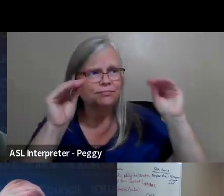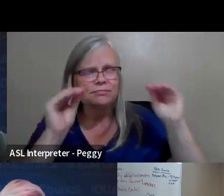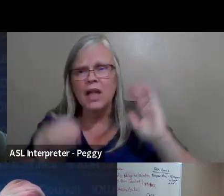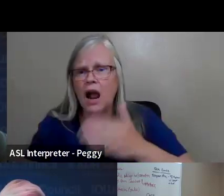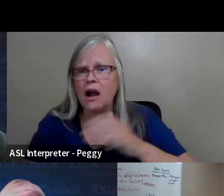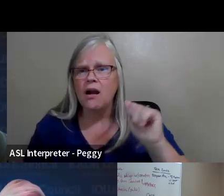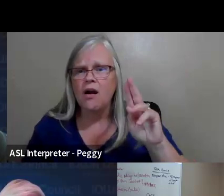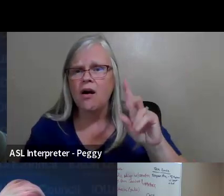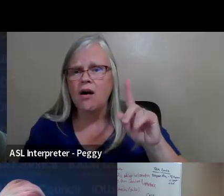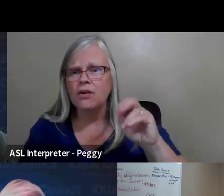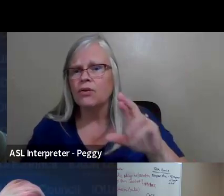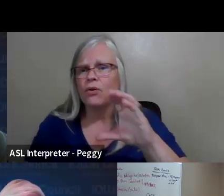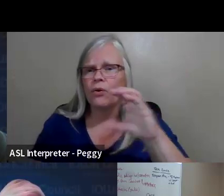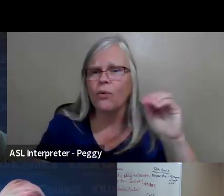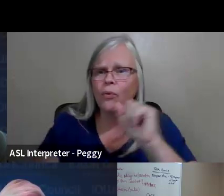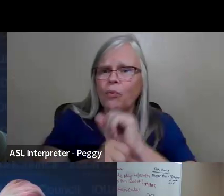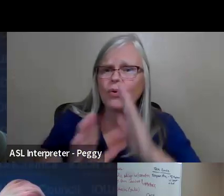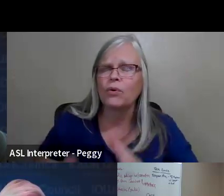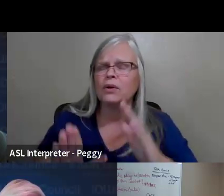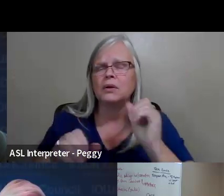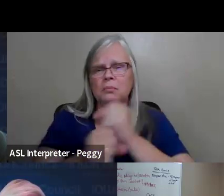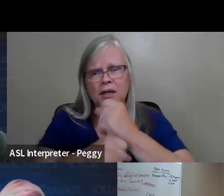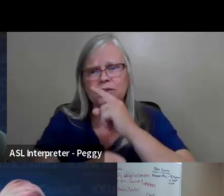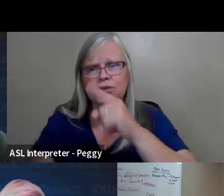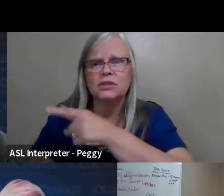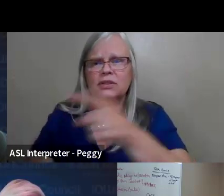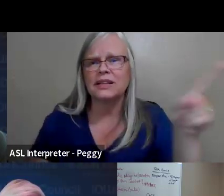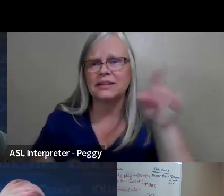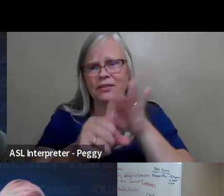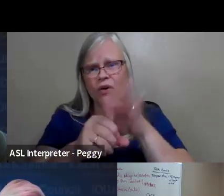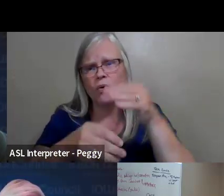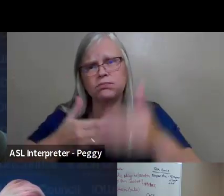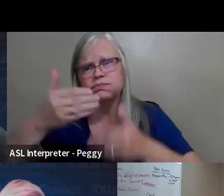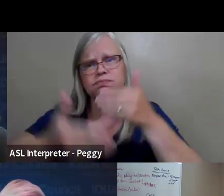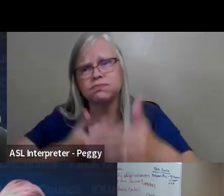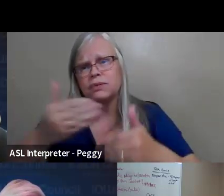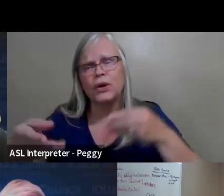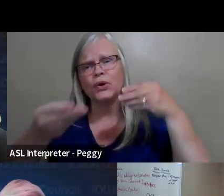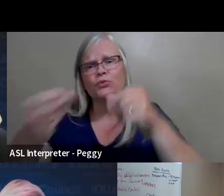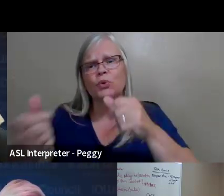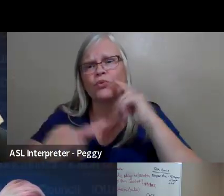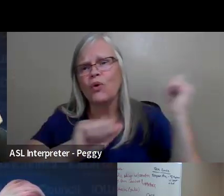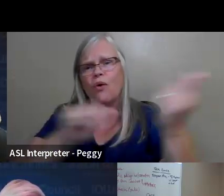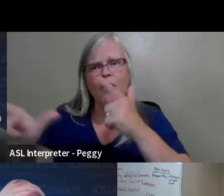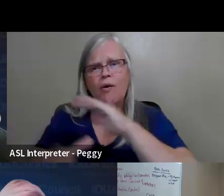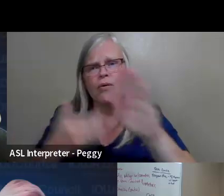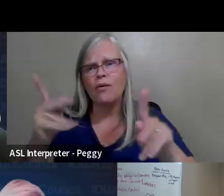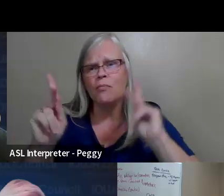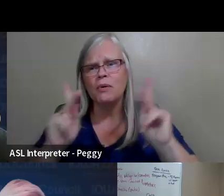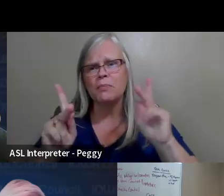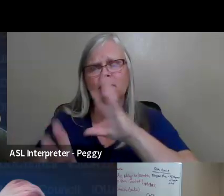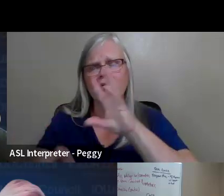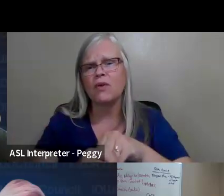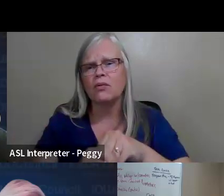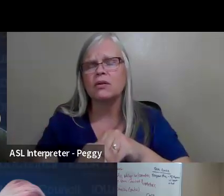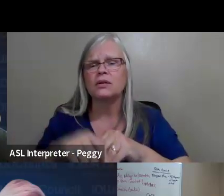educate our poll workers, and just make sure that, you know, the voting process goes smoothly for everybody involved. And